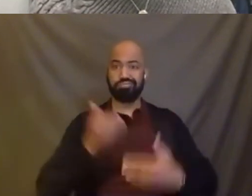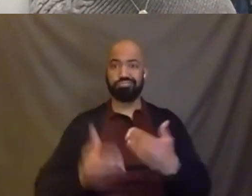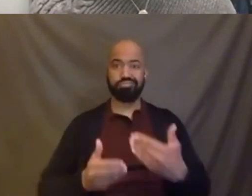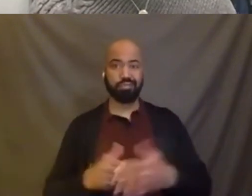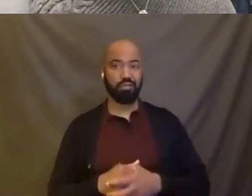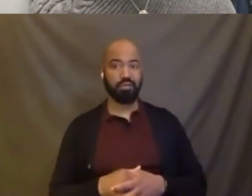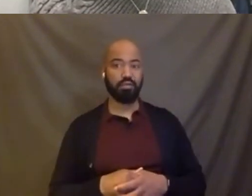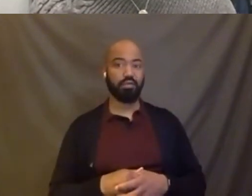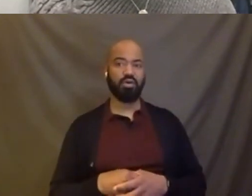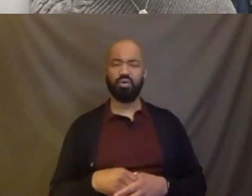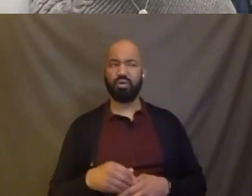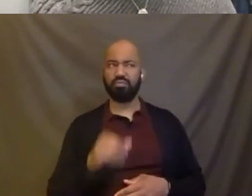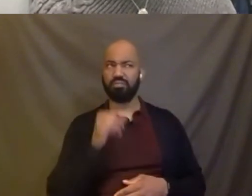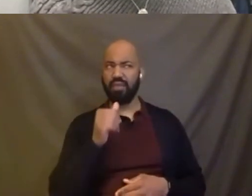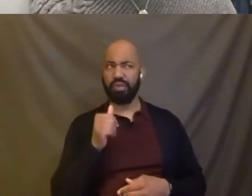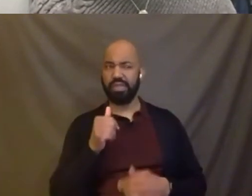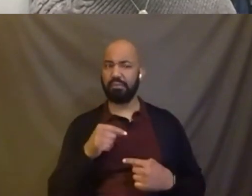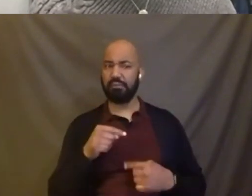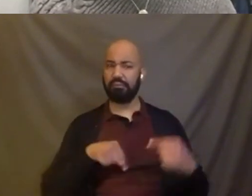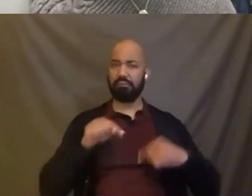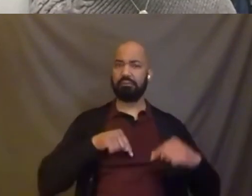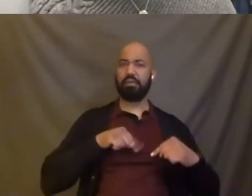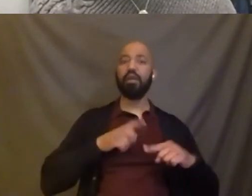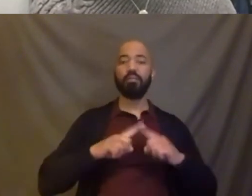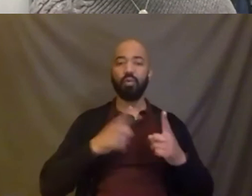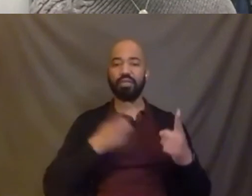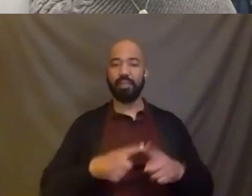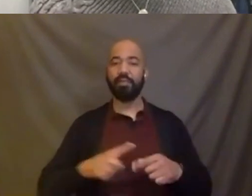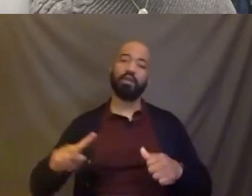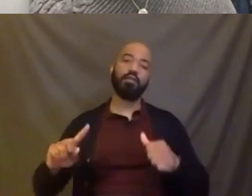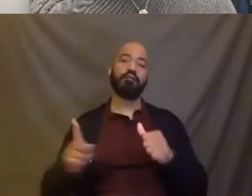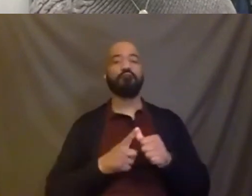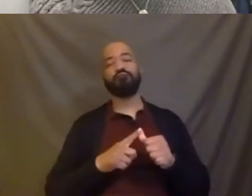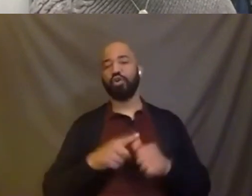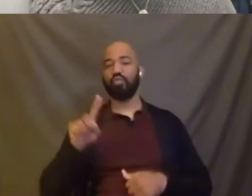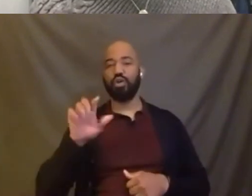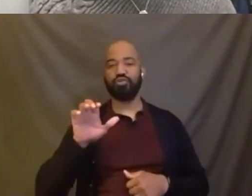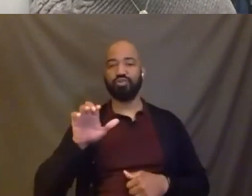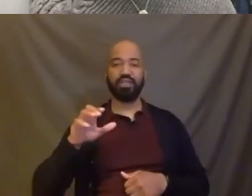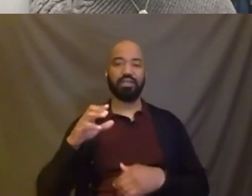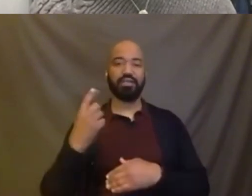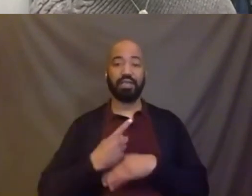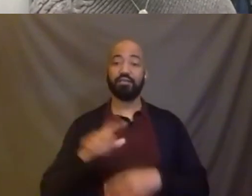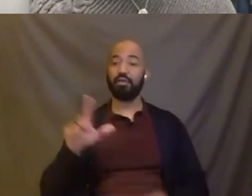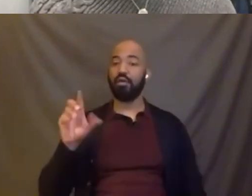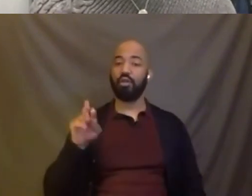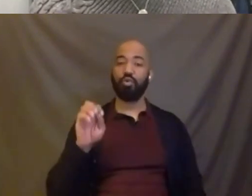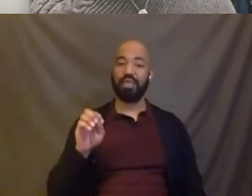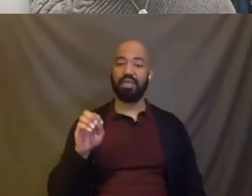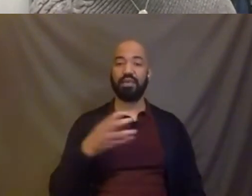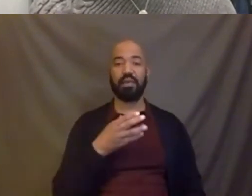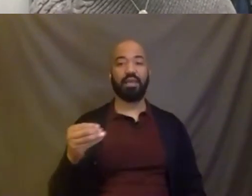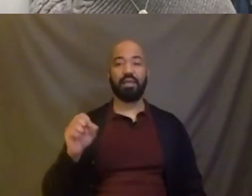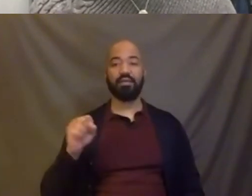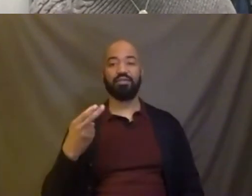trans non-advances, but what's happened in those first 100 days. And Laurie and Shelley are both gonna do that together. I forgot,